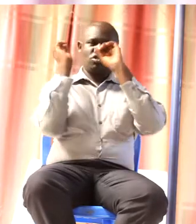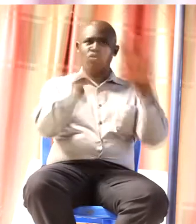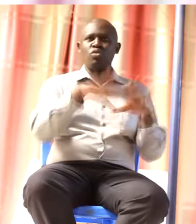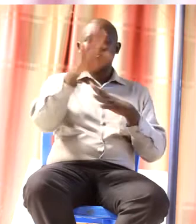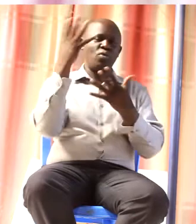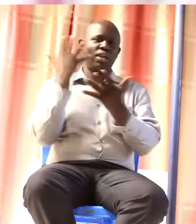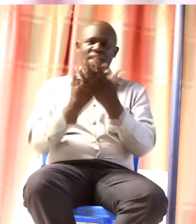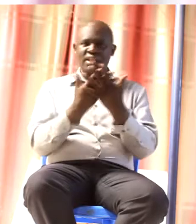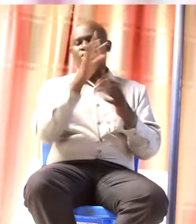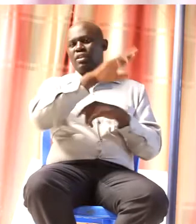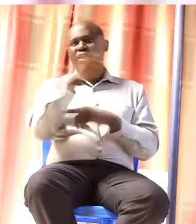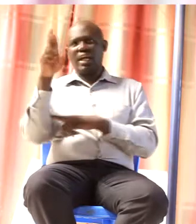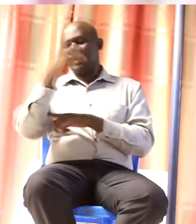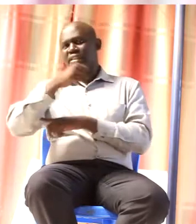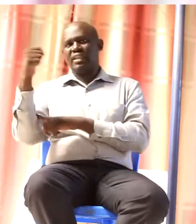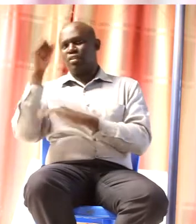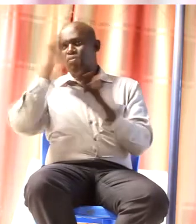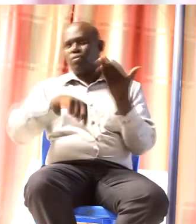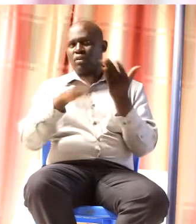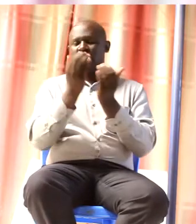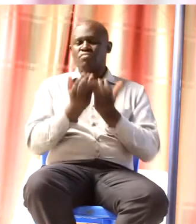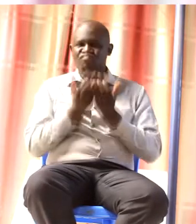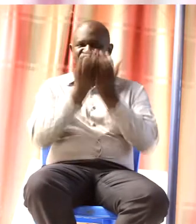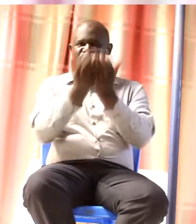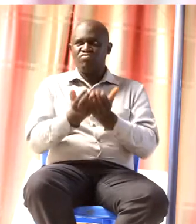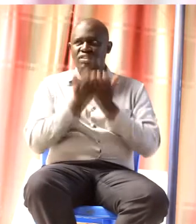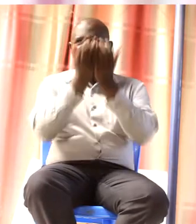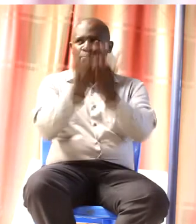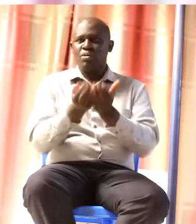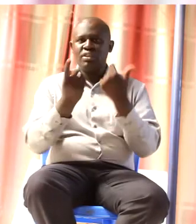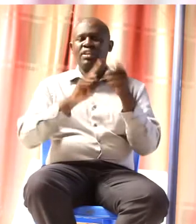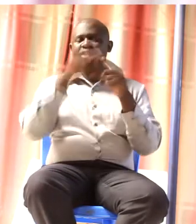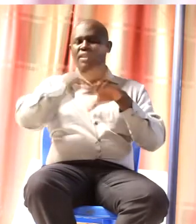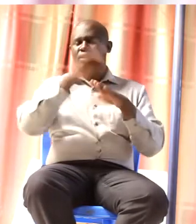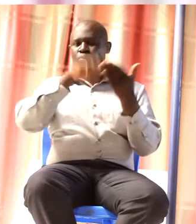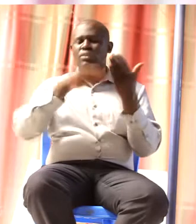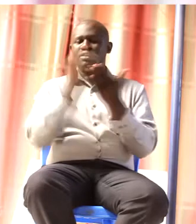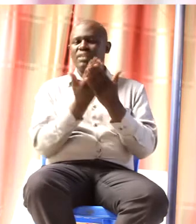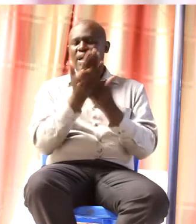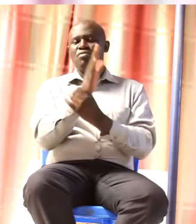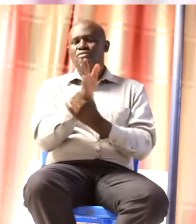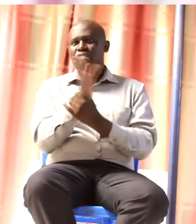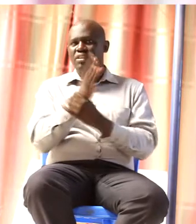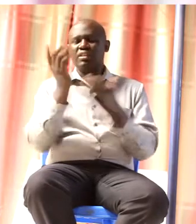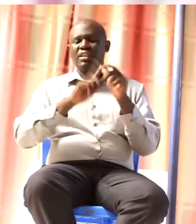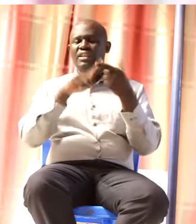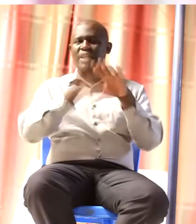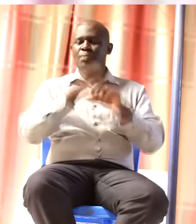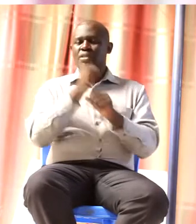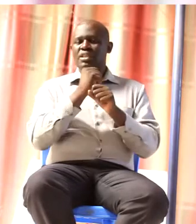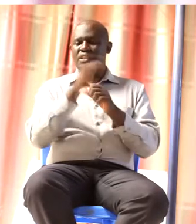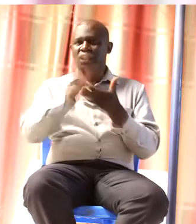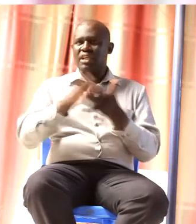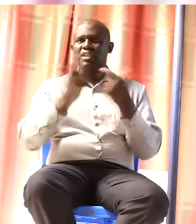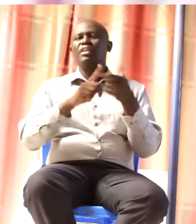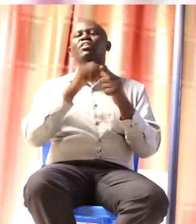right side of the boat, and you will find some." When they did, they were